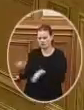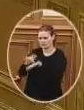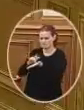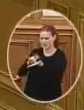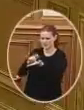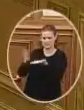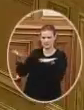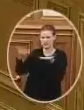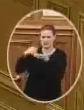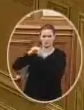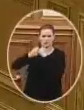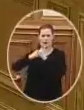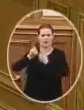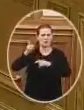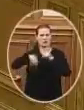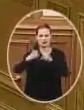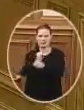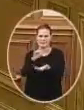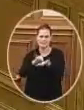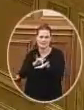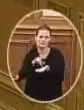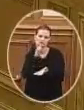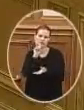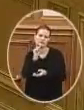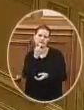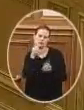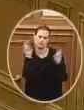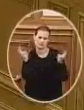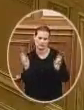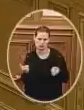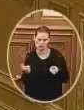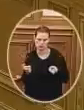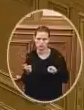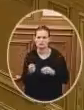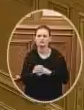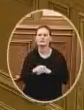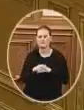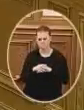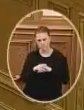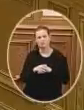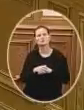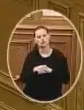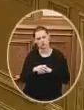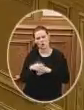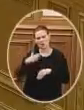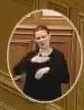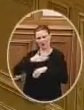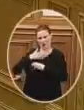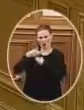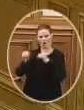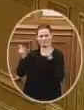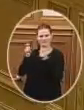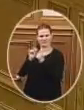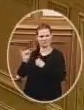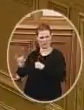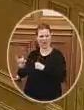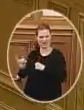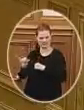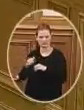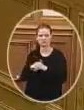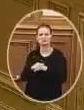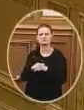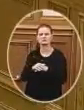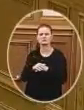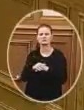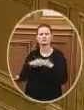disability sensitivity that our office will be dealing with city-side, in terms of our emergency